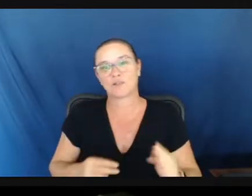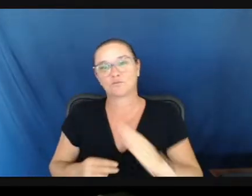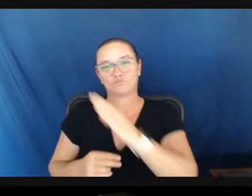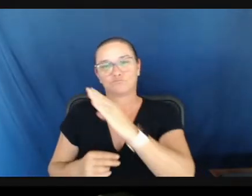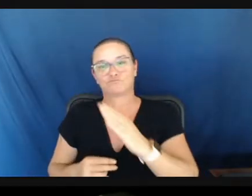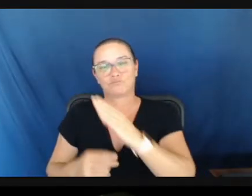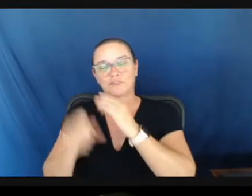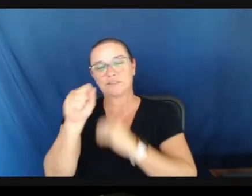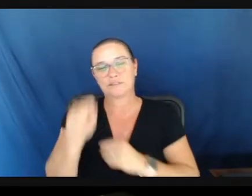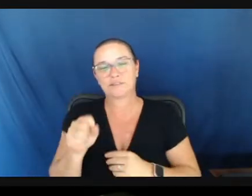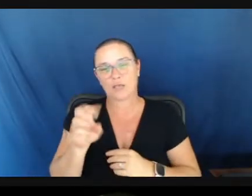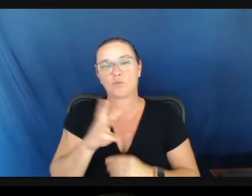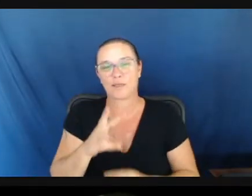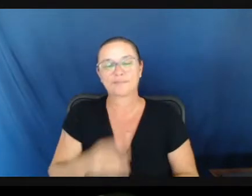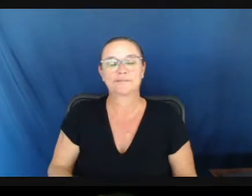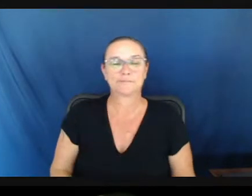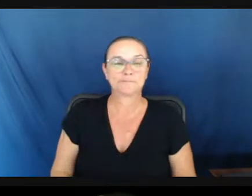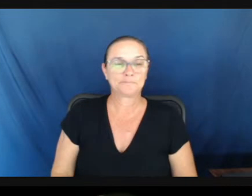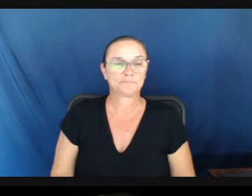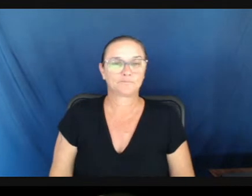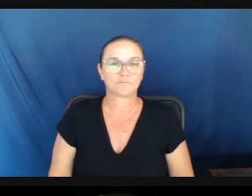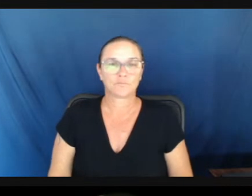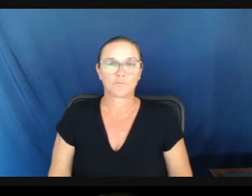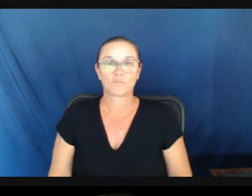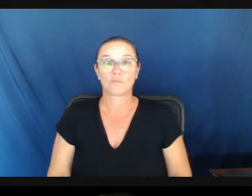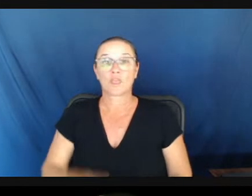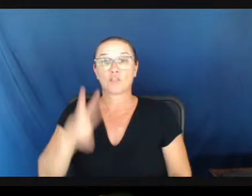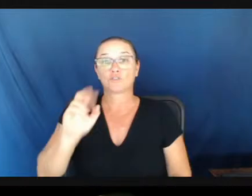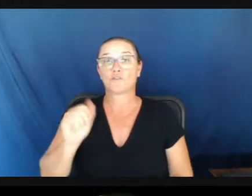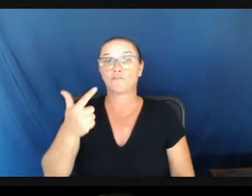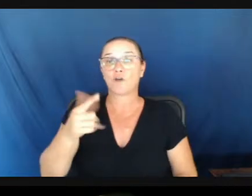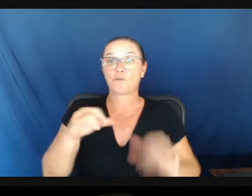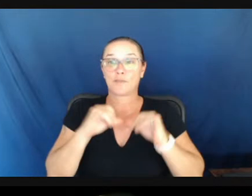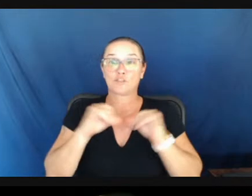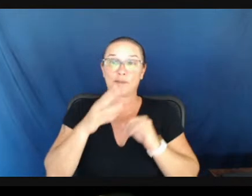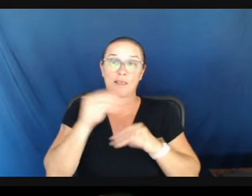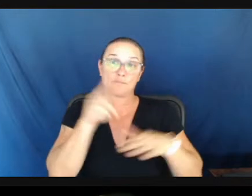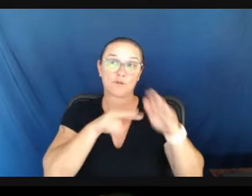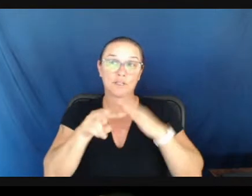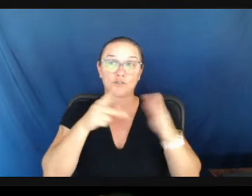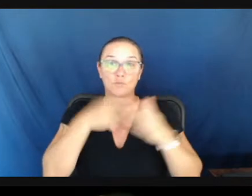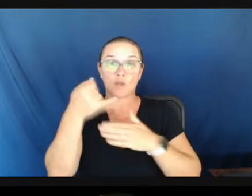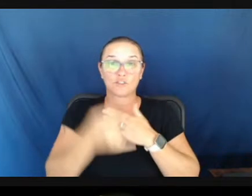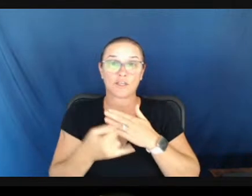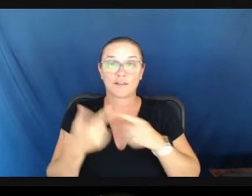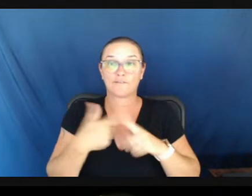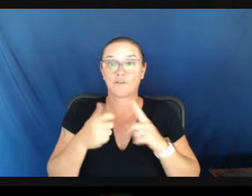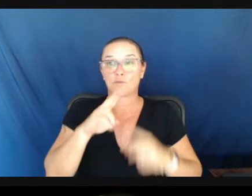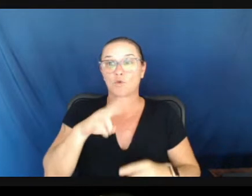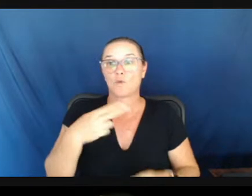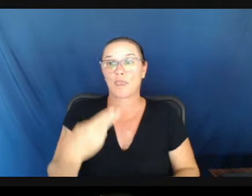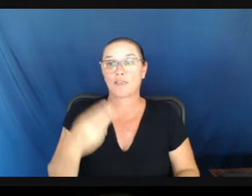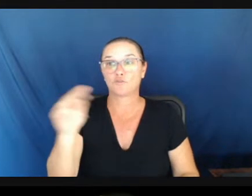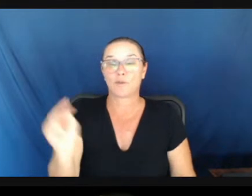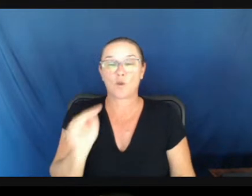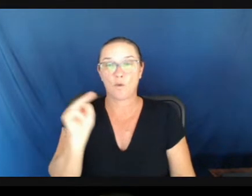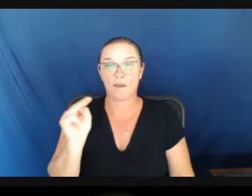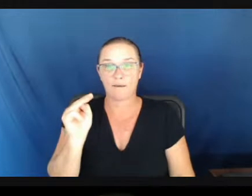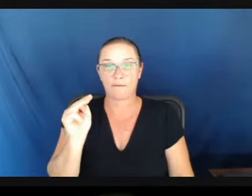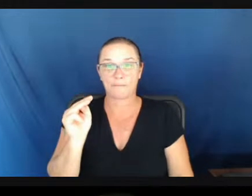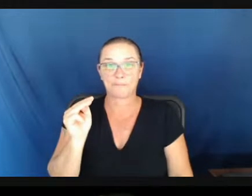there. So turning to the VOG measurement and prediction project out of Manoa,